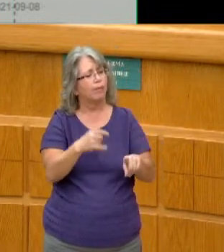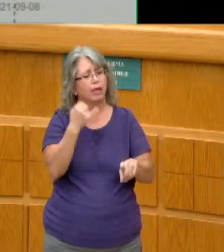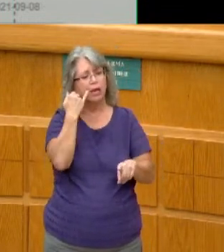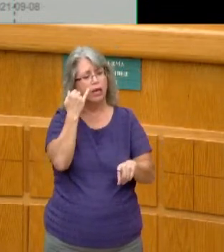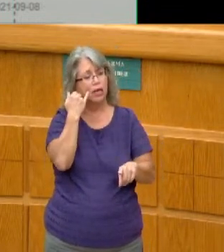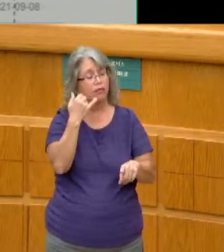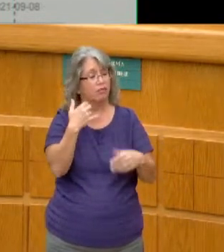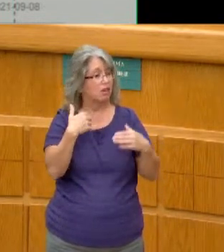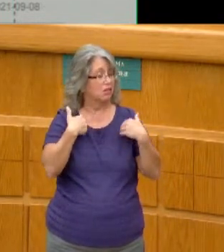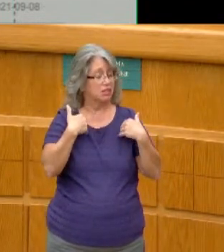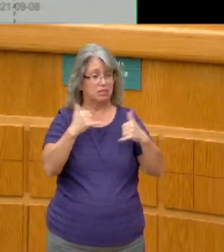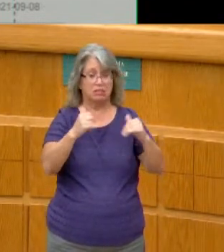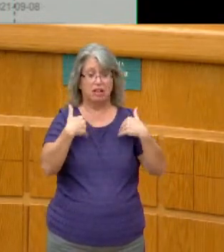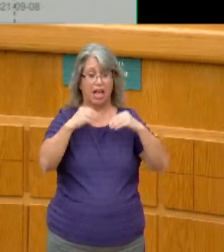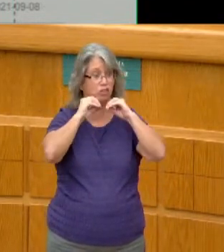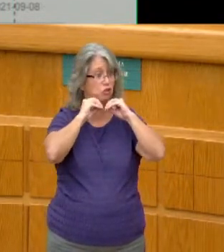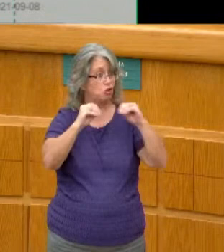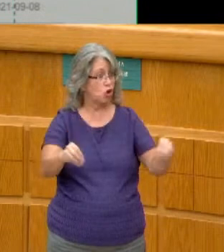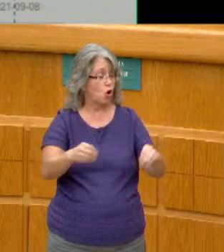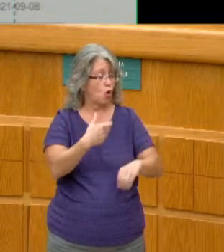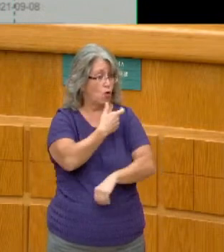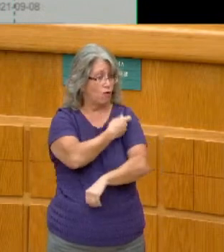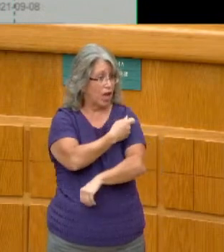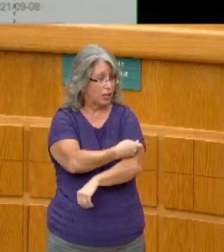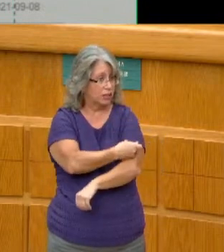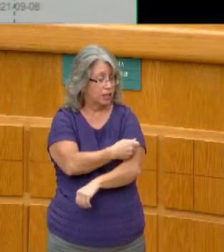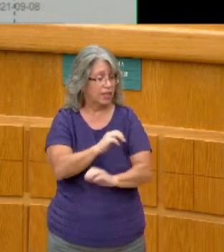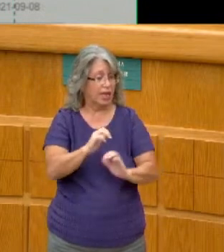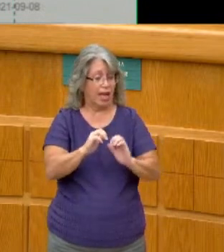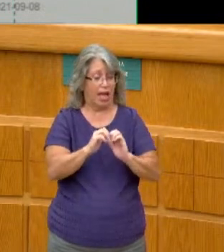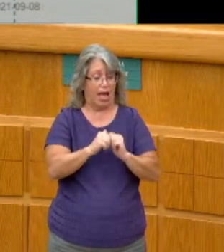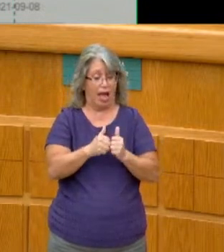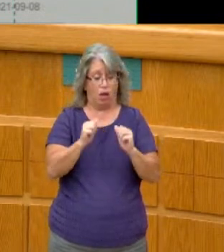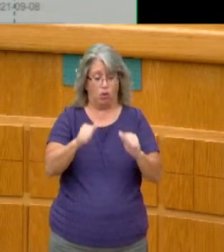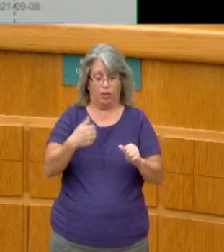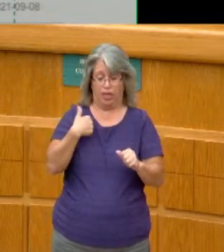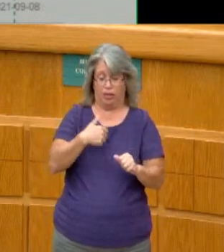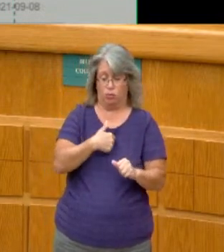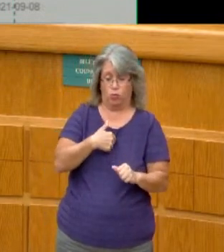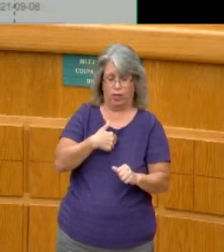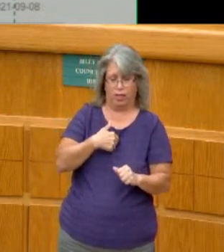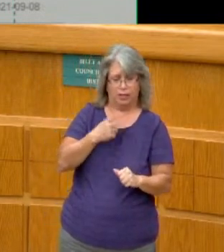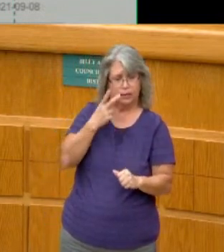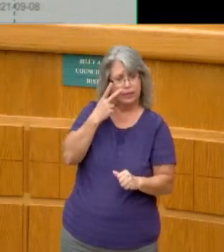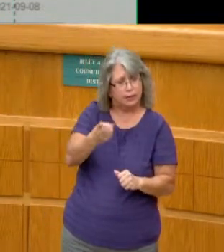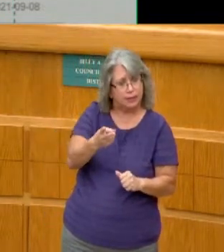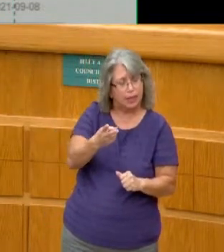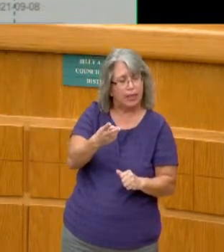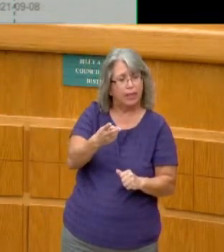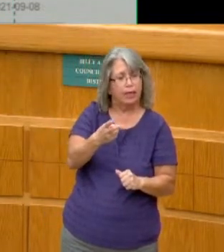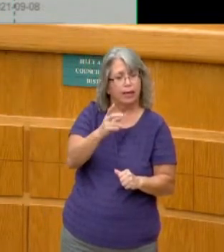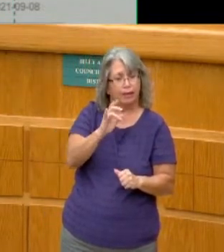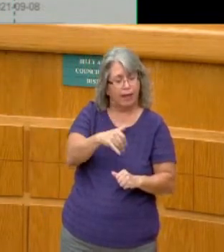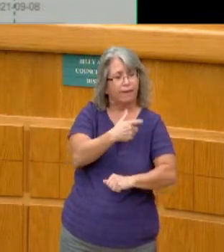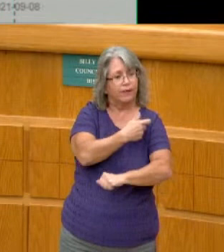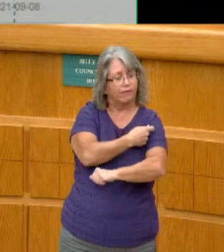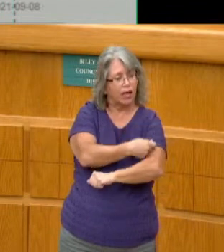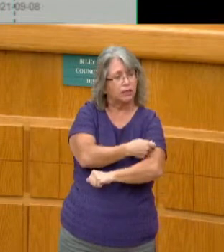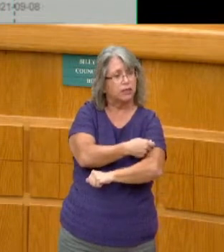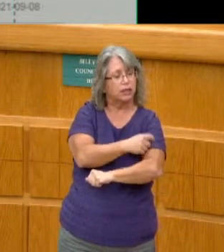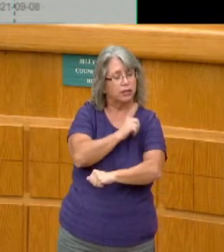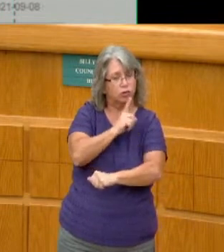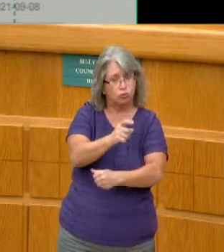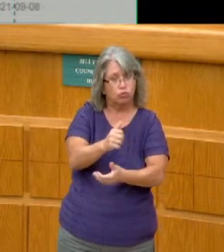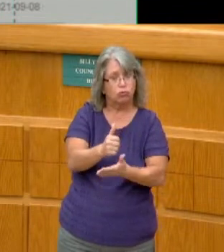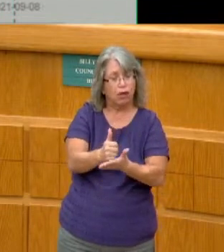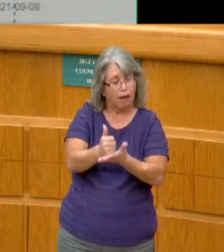have a vaccine? How do we know how important the vaccine has been in affecting this curve? Because we still had this big peak, right? We're still in